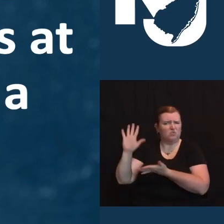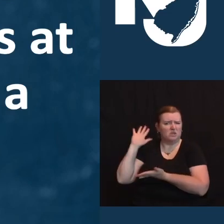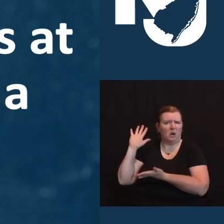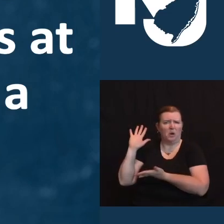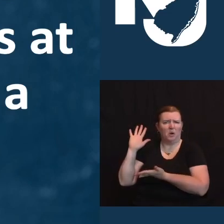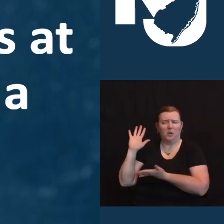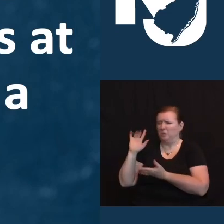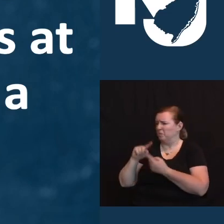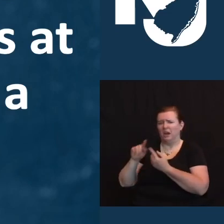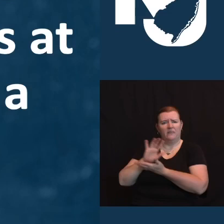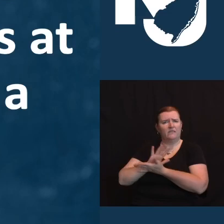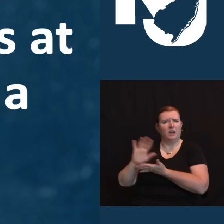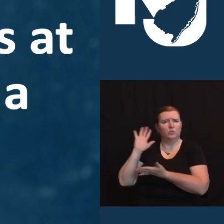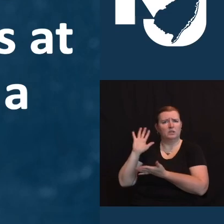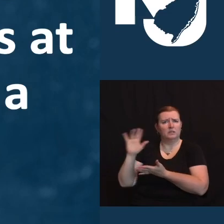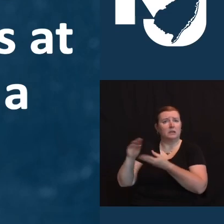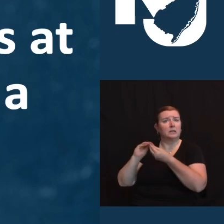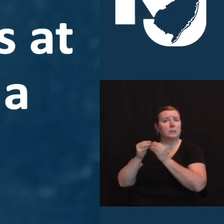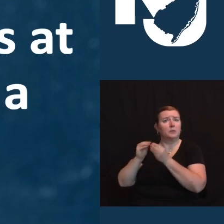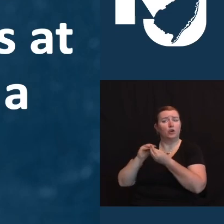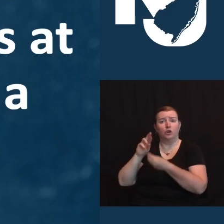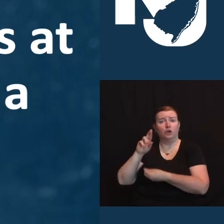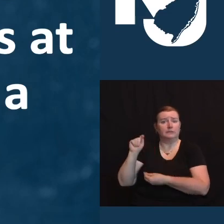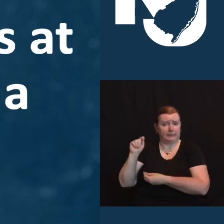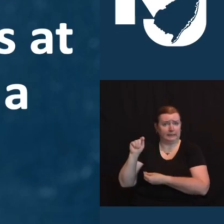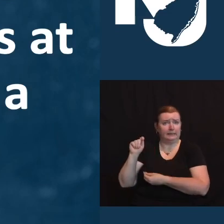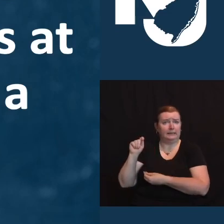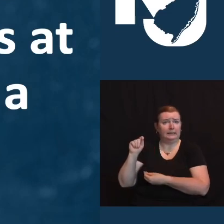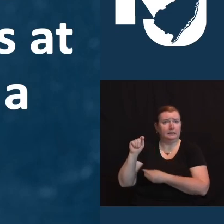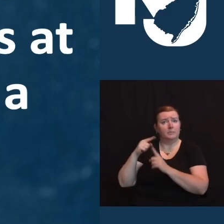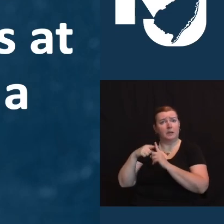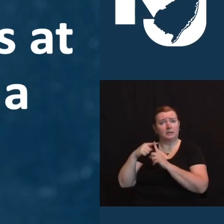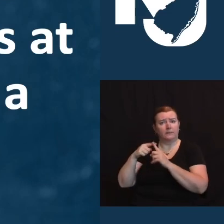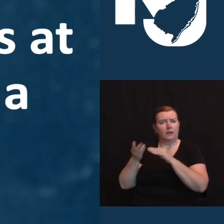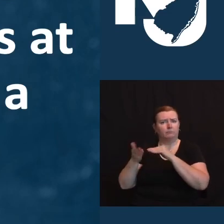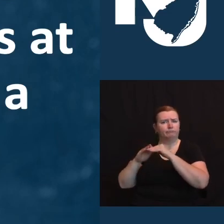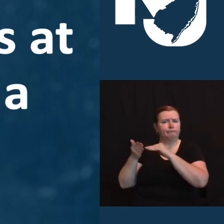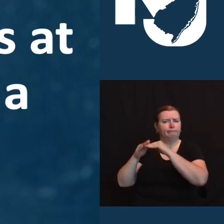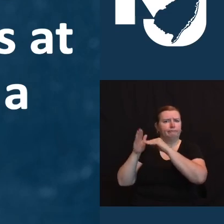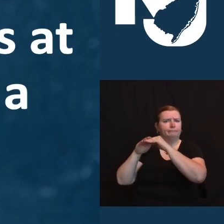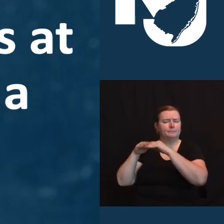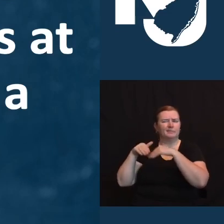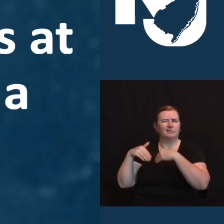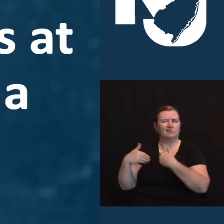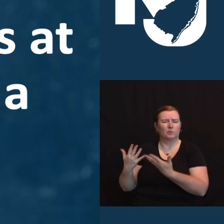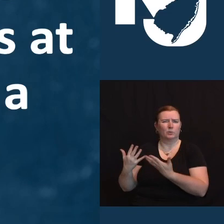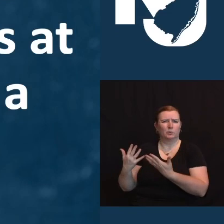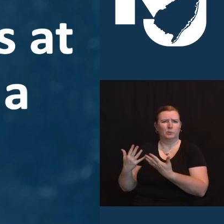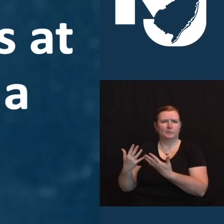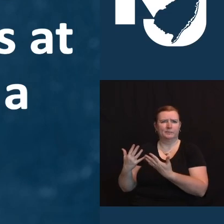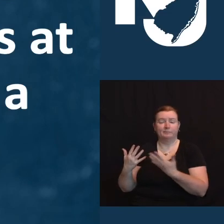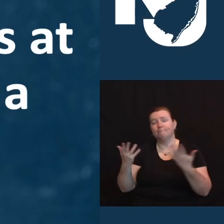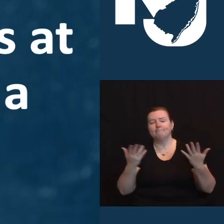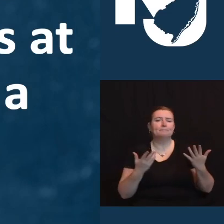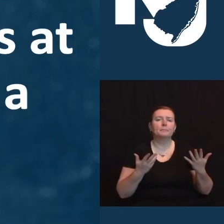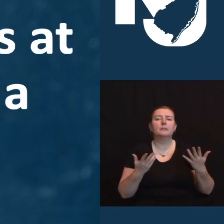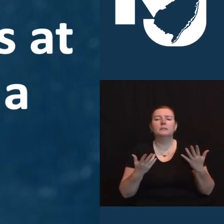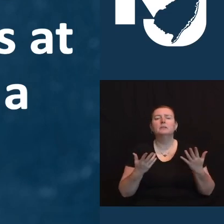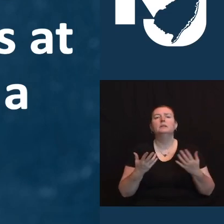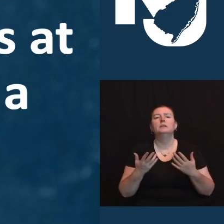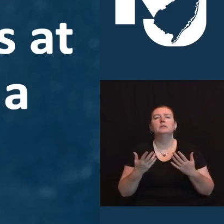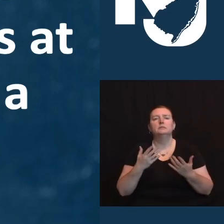5 weeks ago, they were a lot better than they are today. So not only is the science around face coverings becoming more and